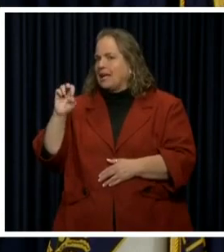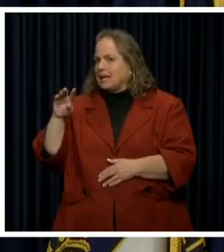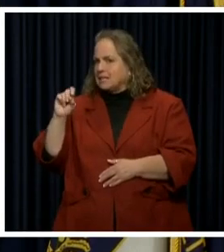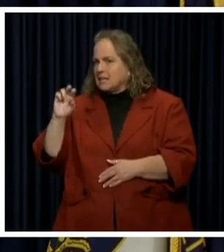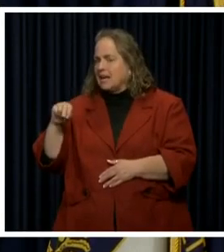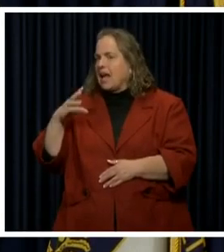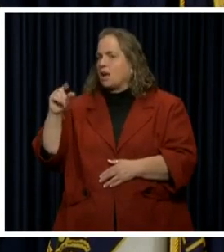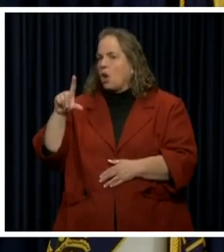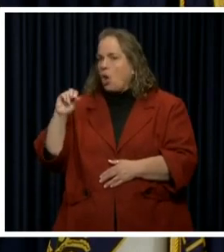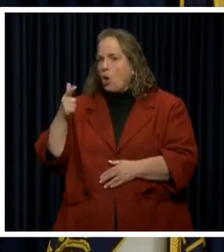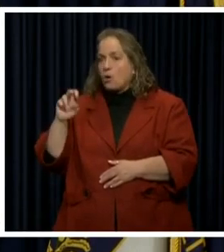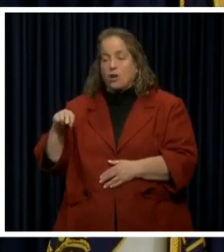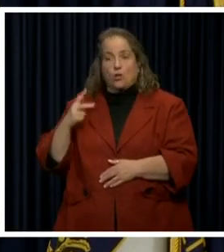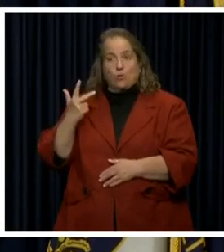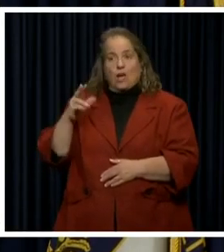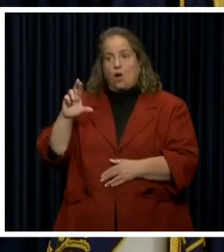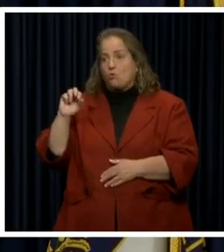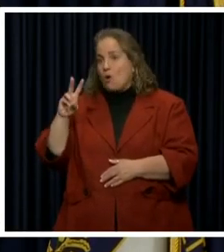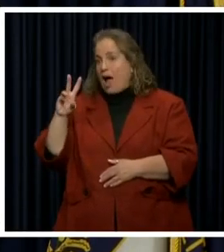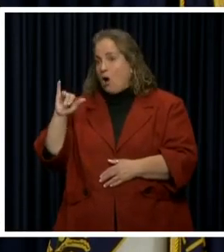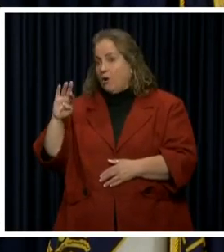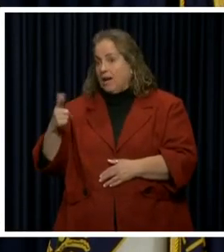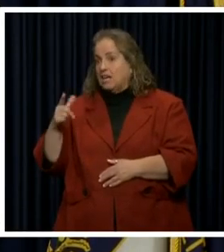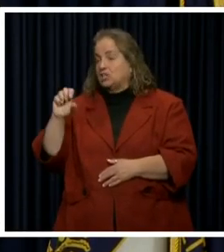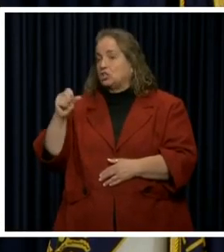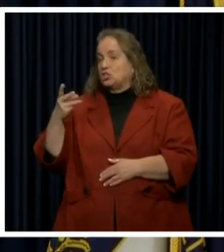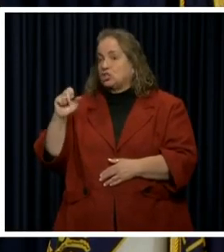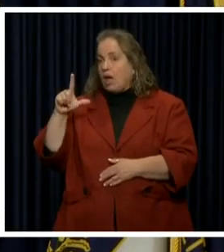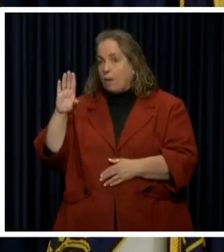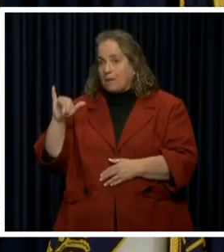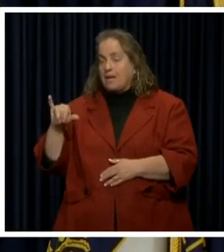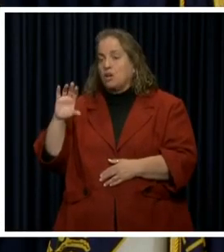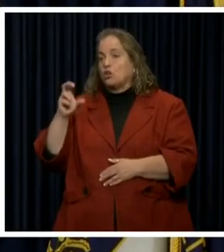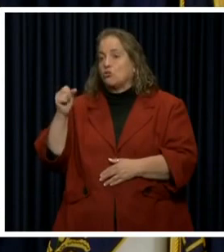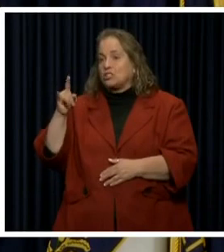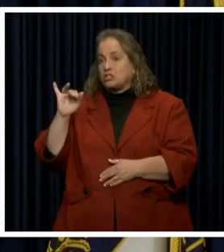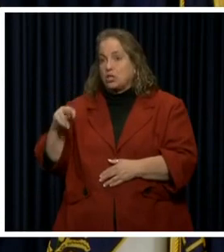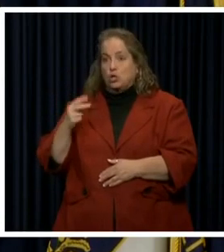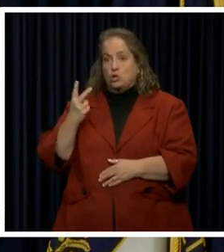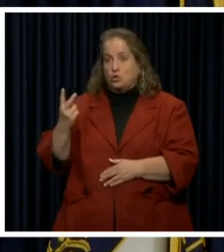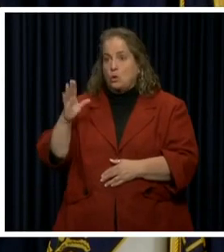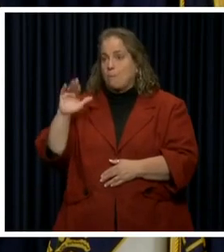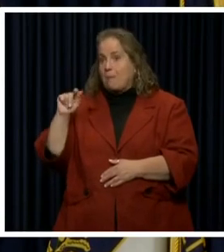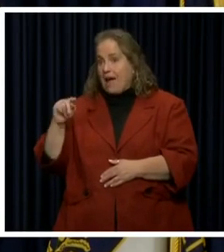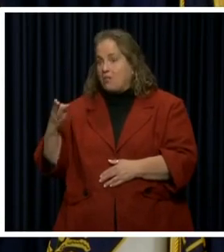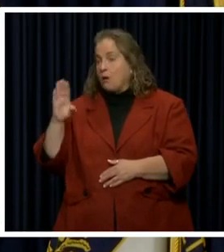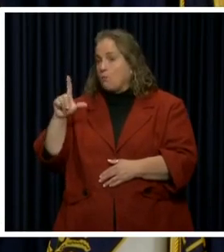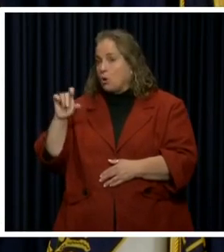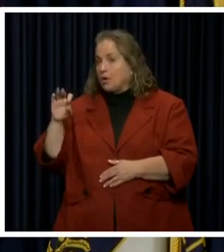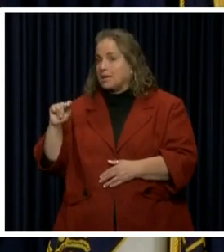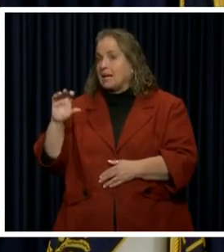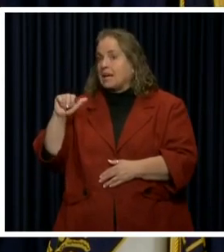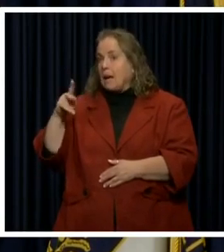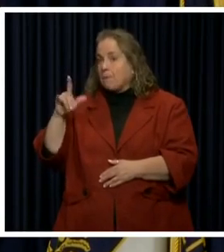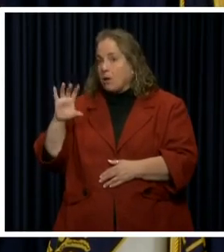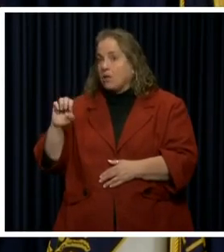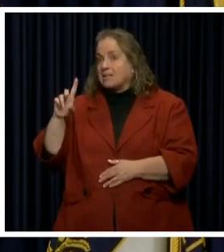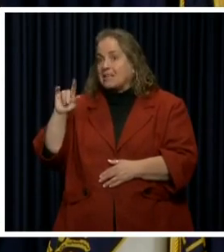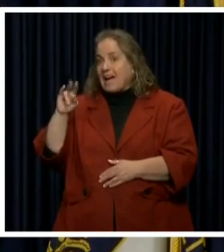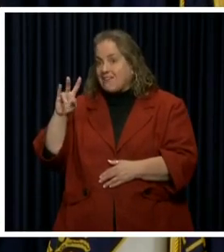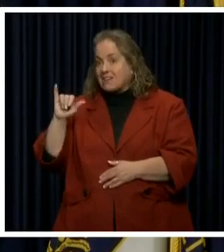Logan, 3 in Rowan, Shelby, 2 in Christian, 1 in Bath, Bullitt, Campbell,